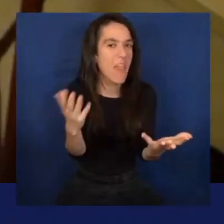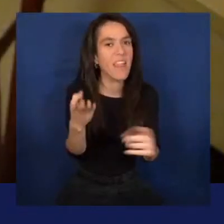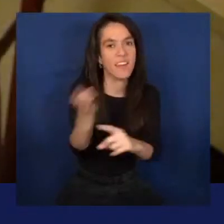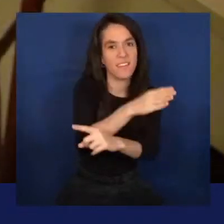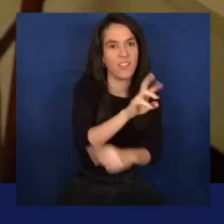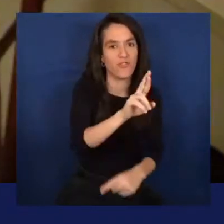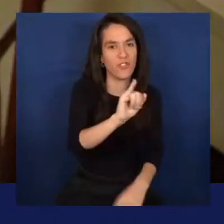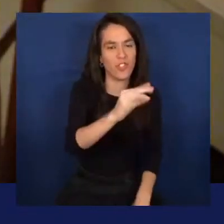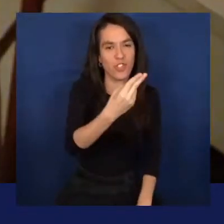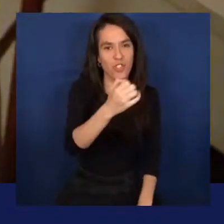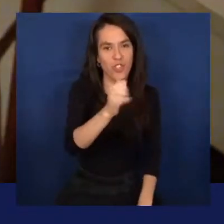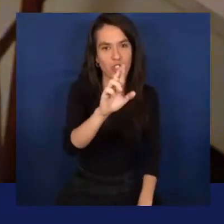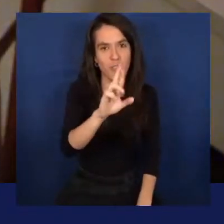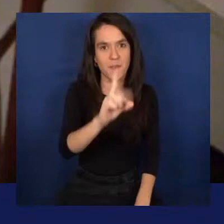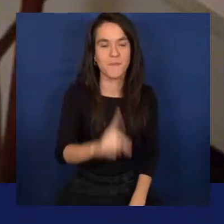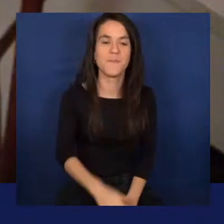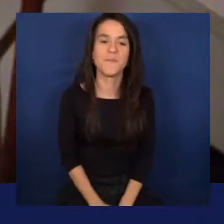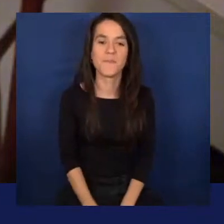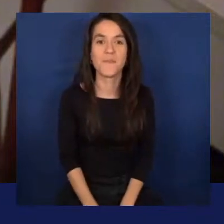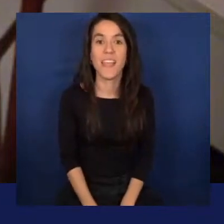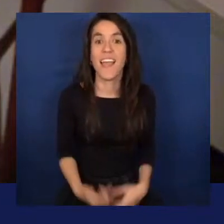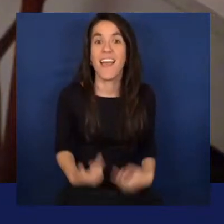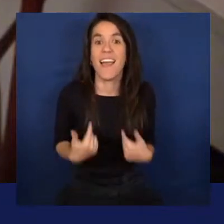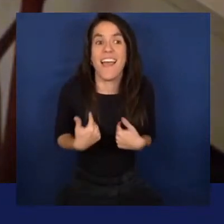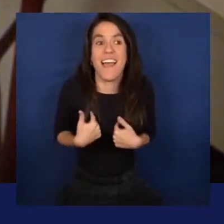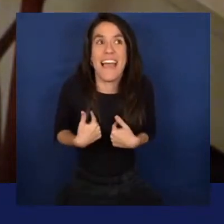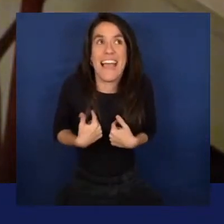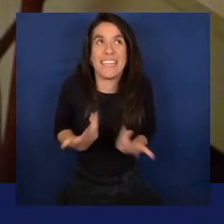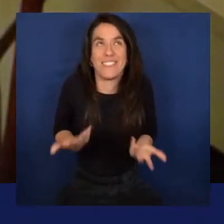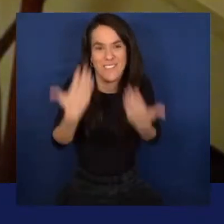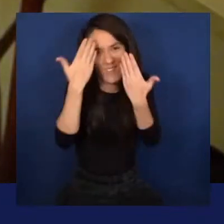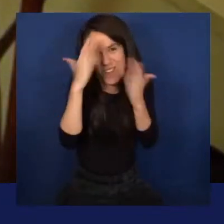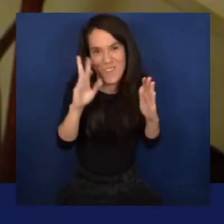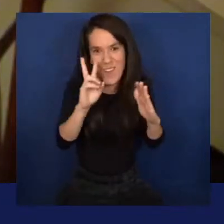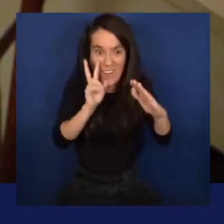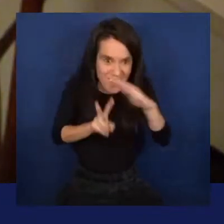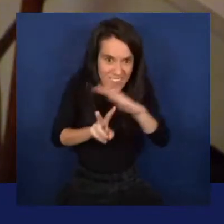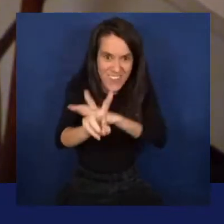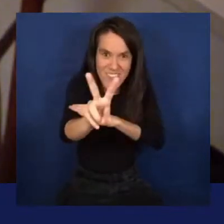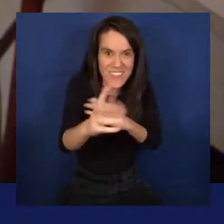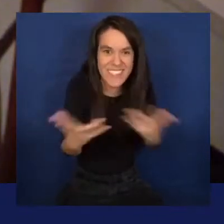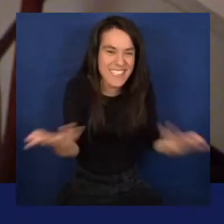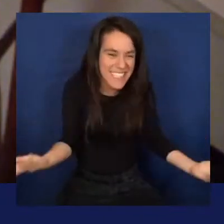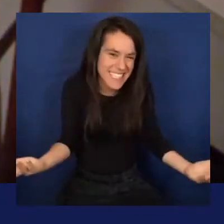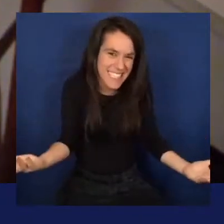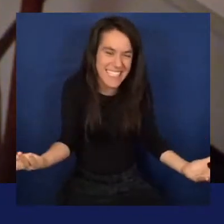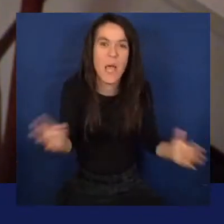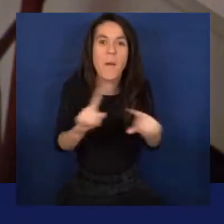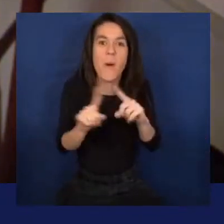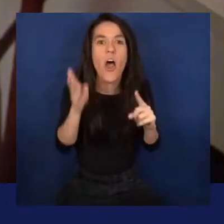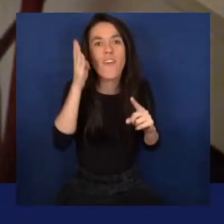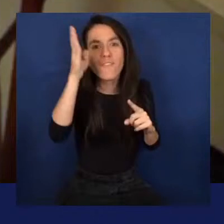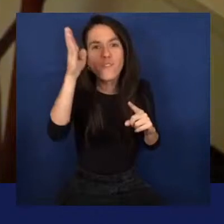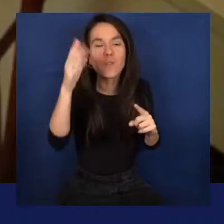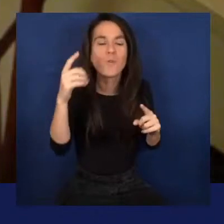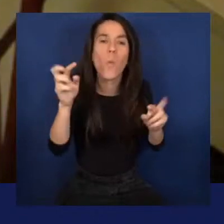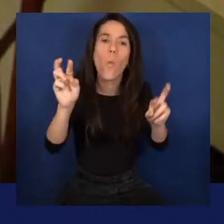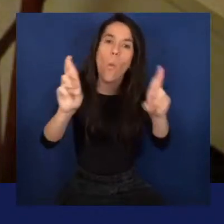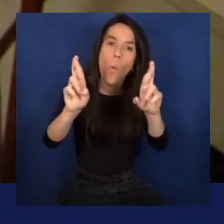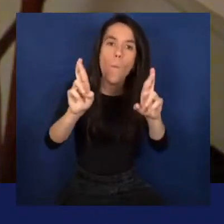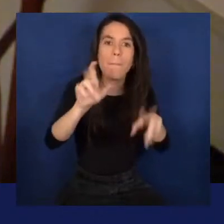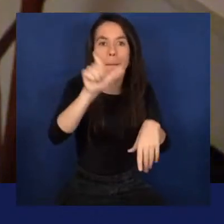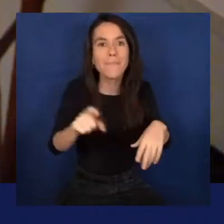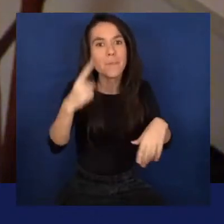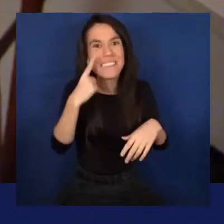Well, what I hope, I mean, I don't know what the future is because I'm not a visionary, but I hope people will see it as a